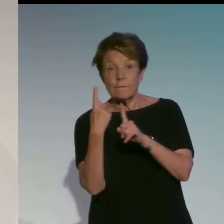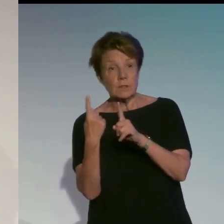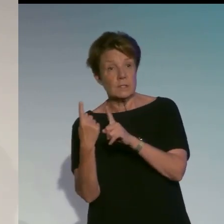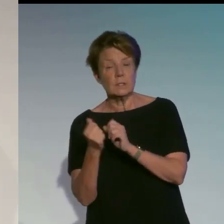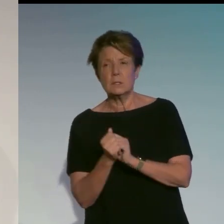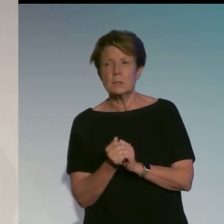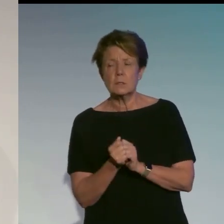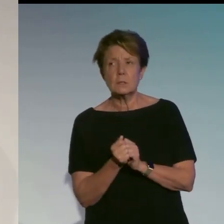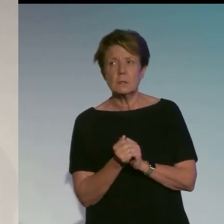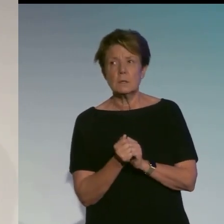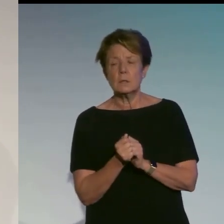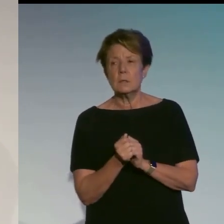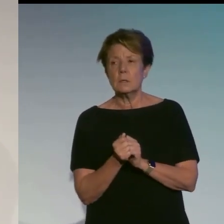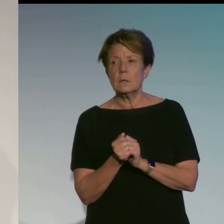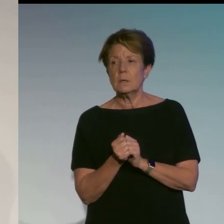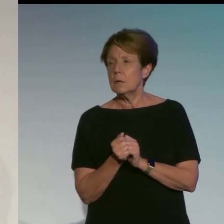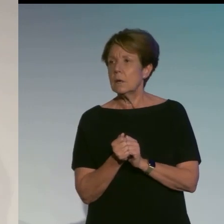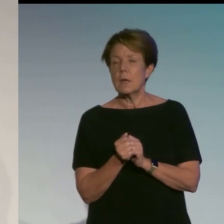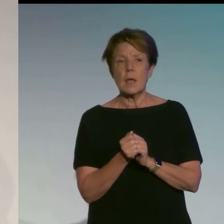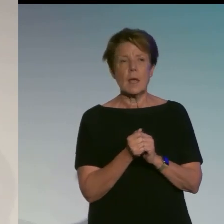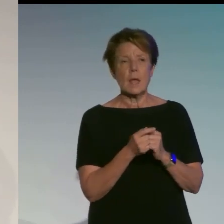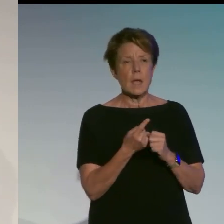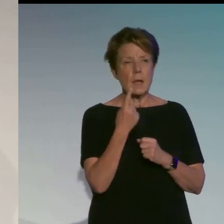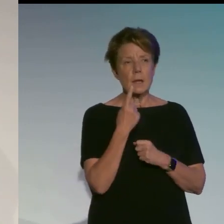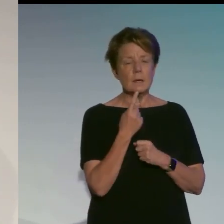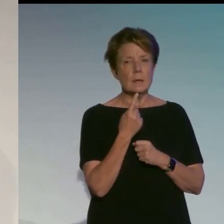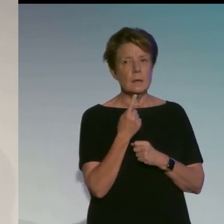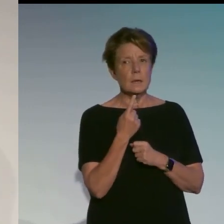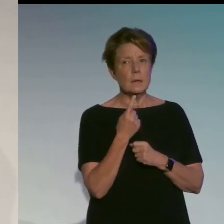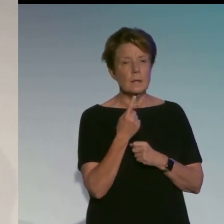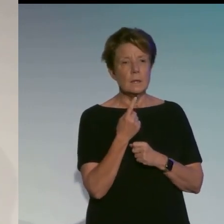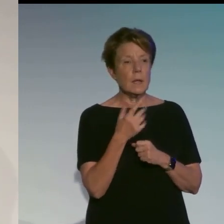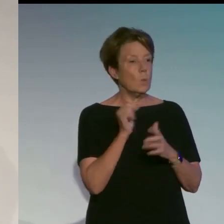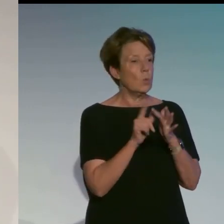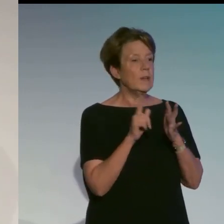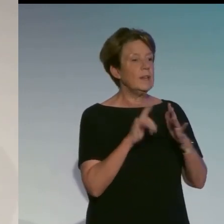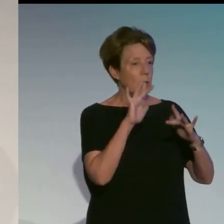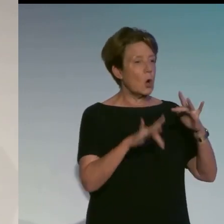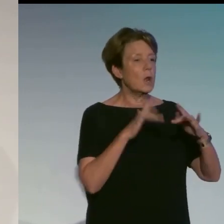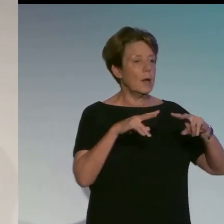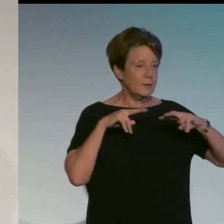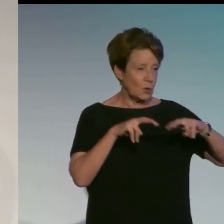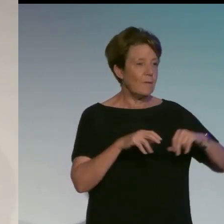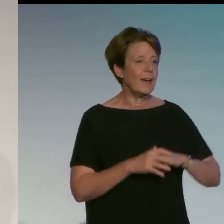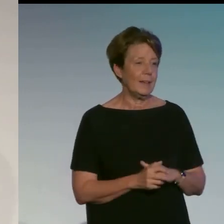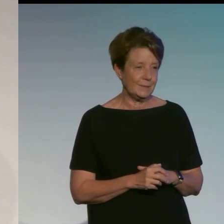this region, we conducted the research last year, and we conducted an online survey.